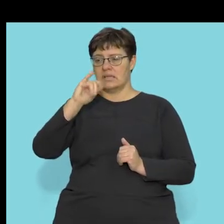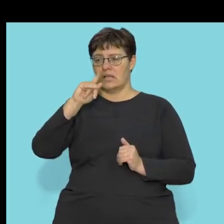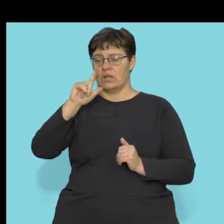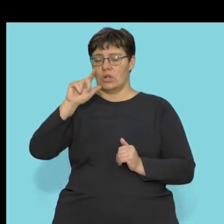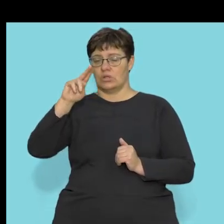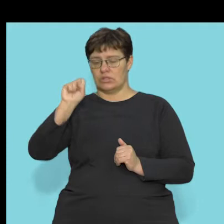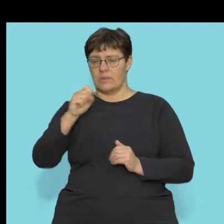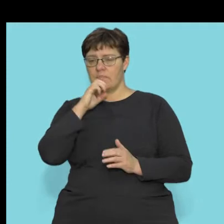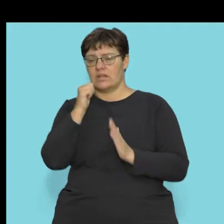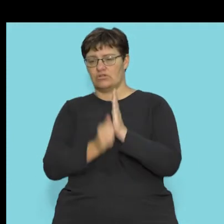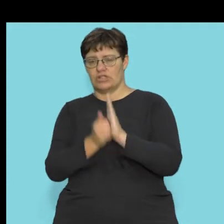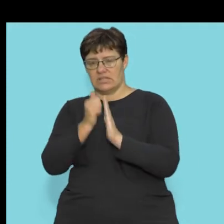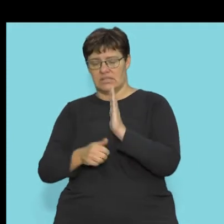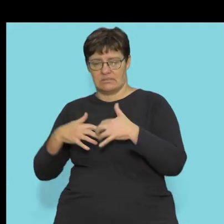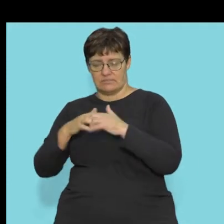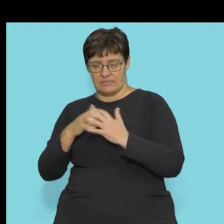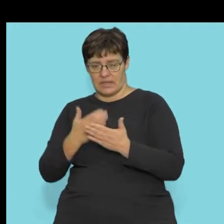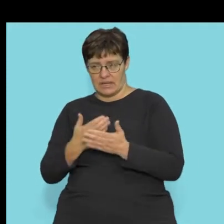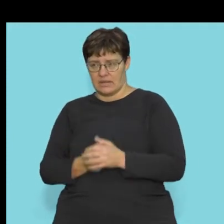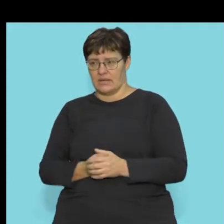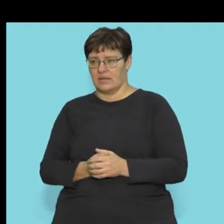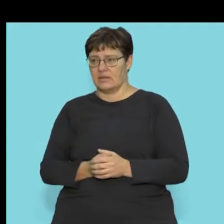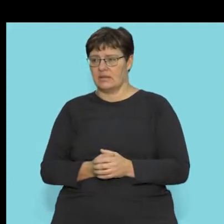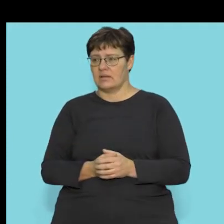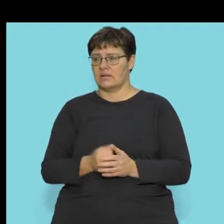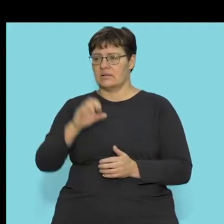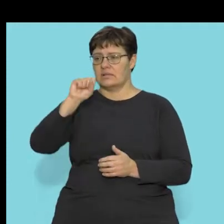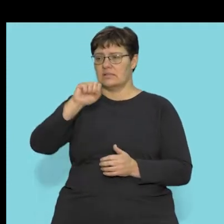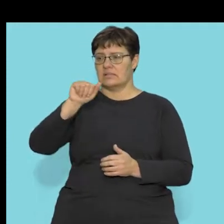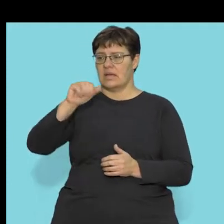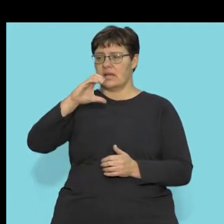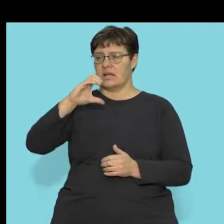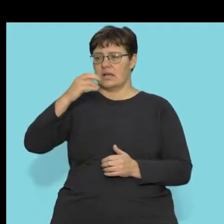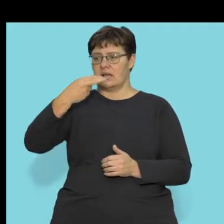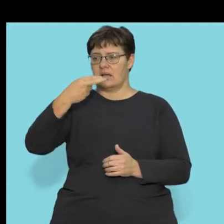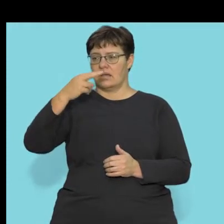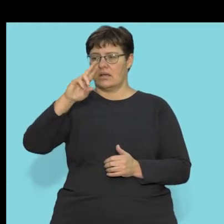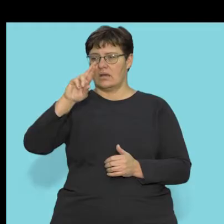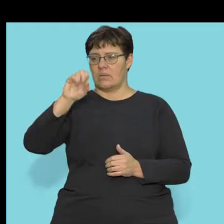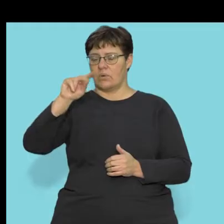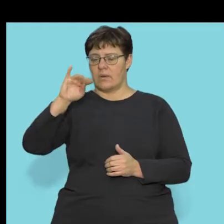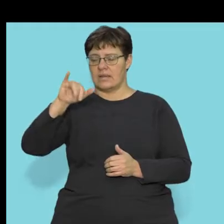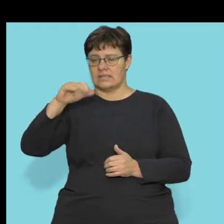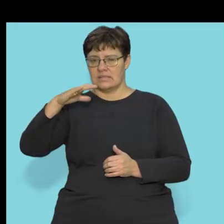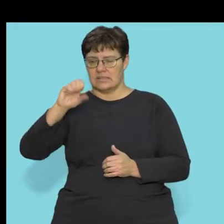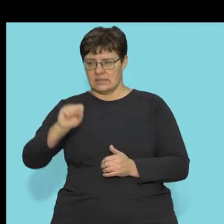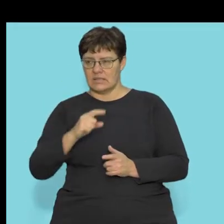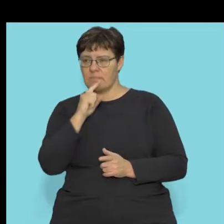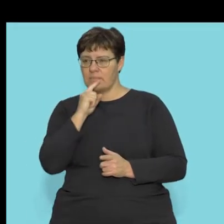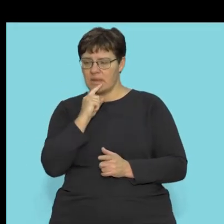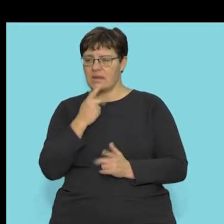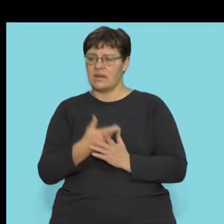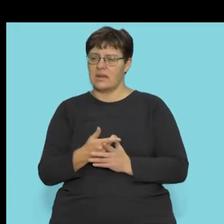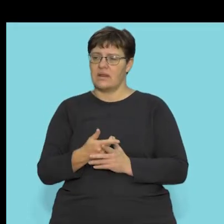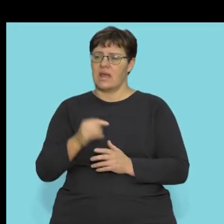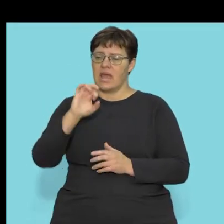cheese during anaerobic respiration, and then Saccharomyces, which would be yeast, is used in the production